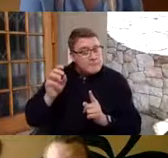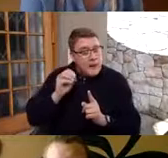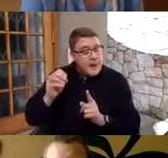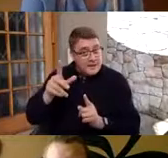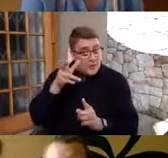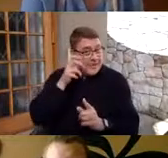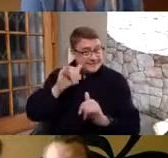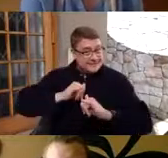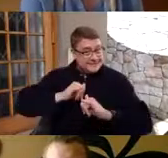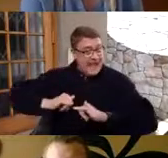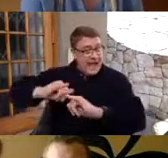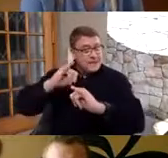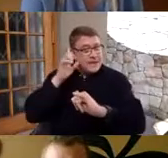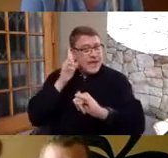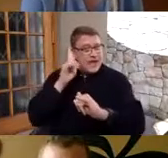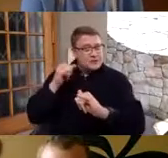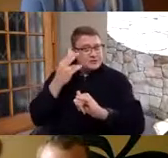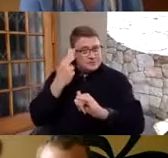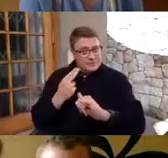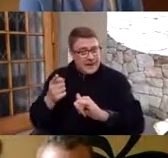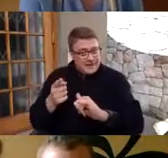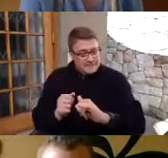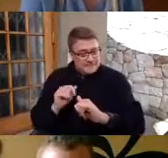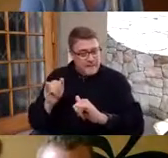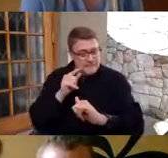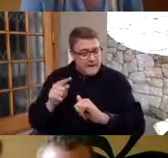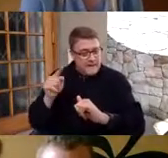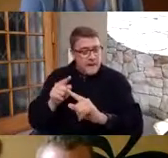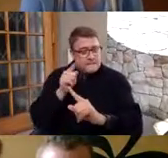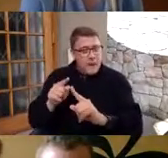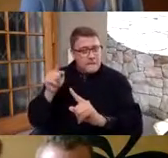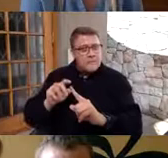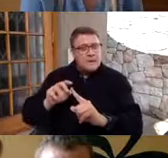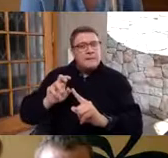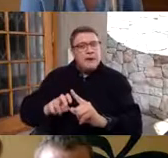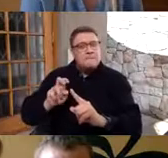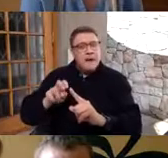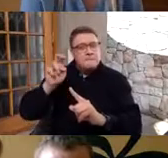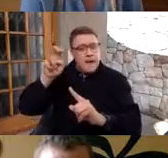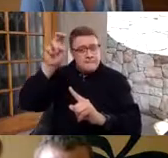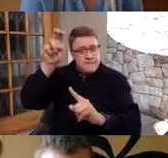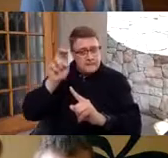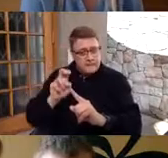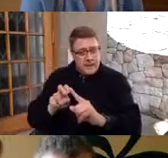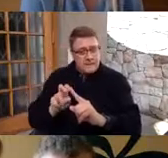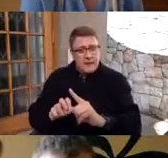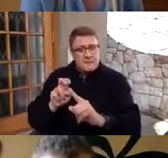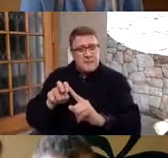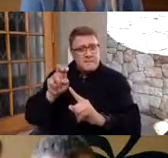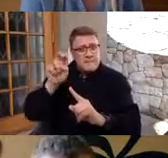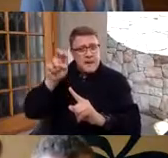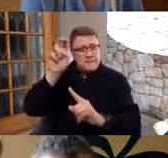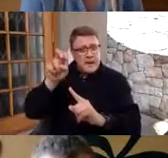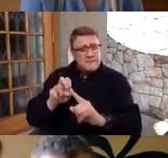hearing in real time. This is just something I was working on before we started